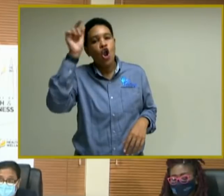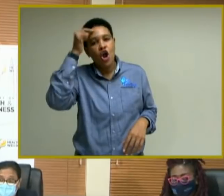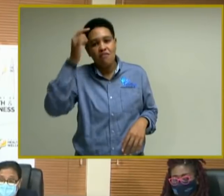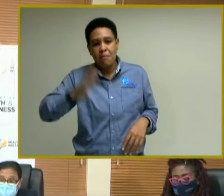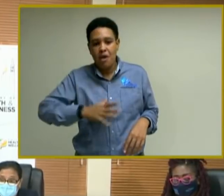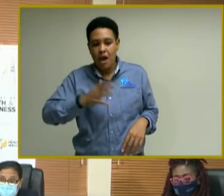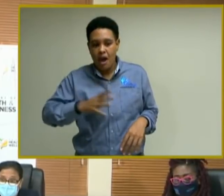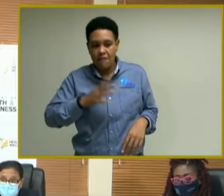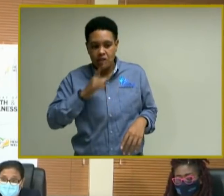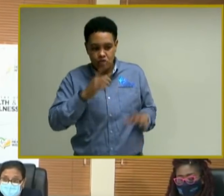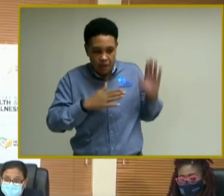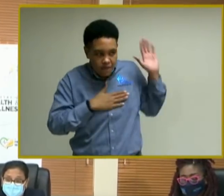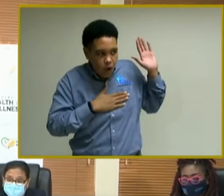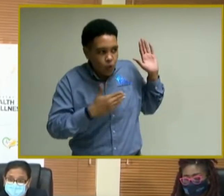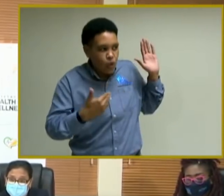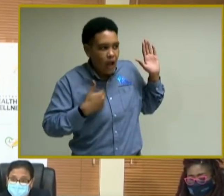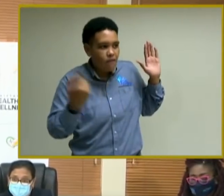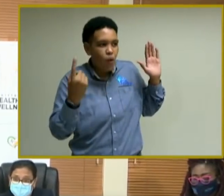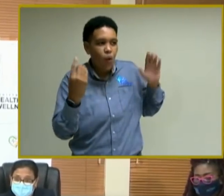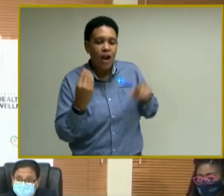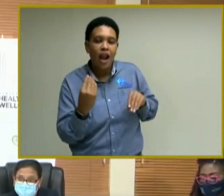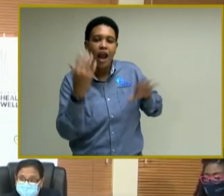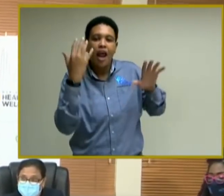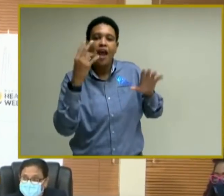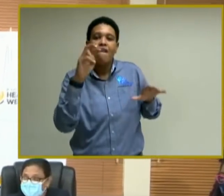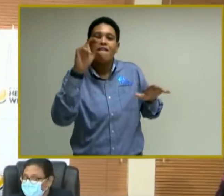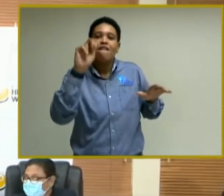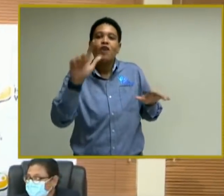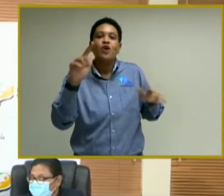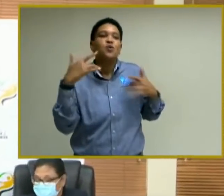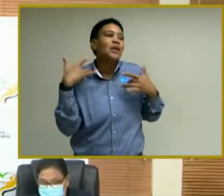officials vow to have only virtual events for Christmas?